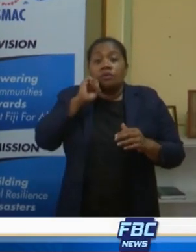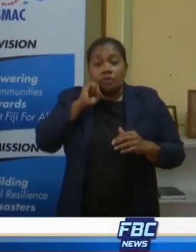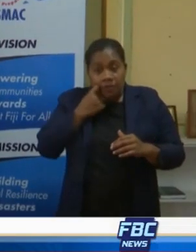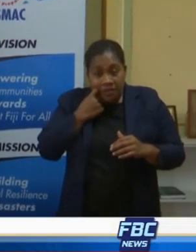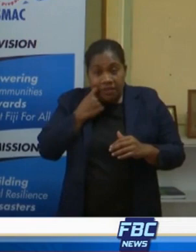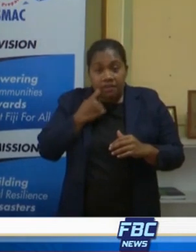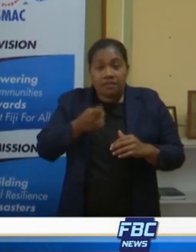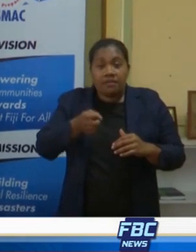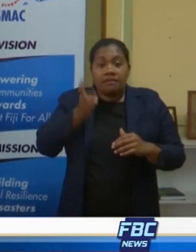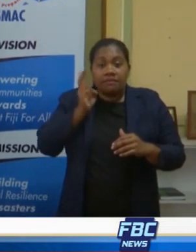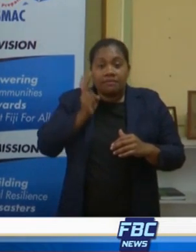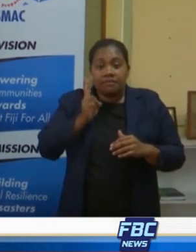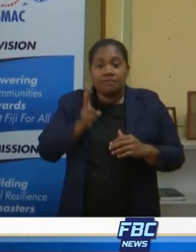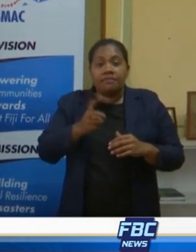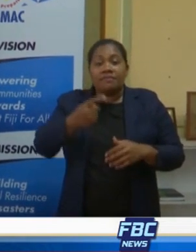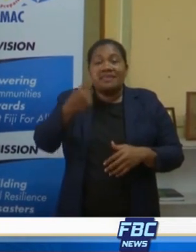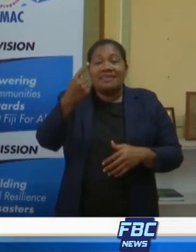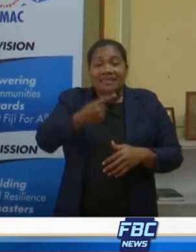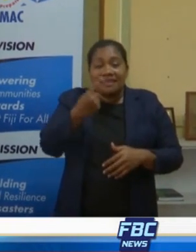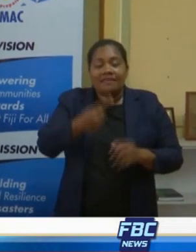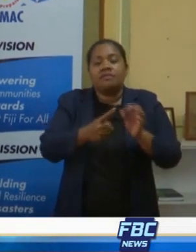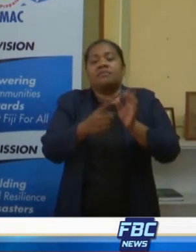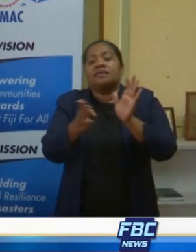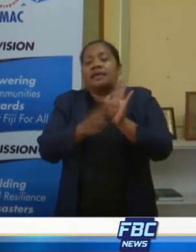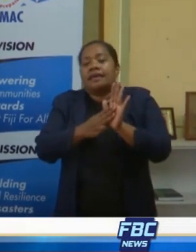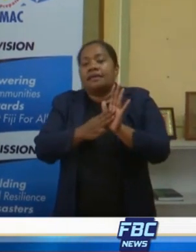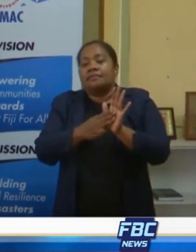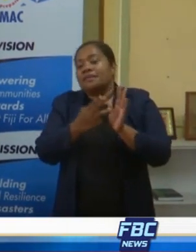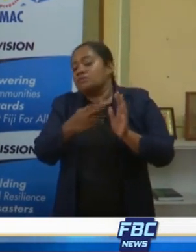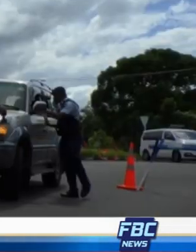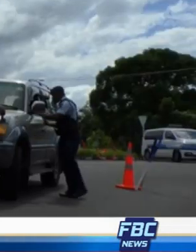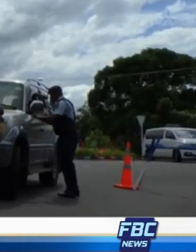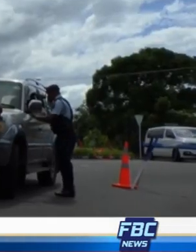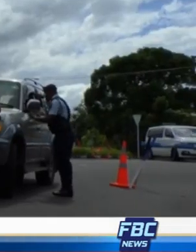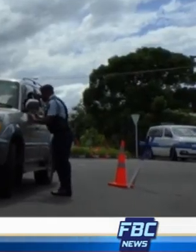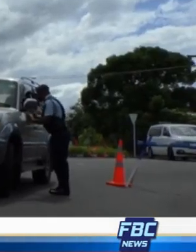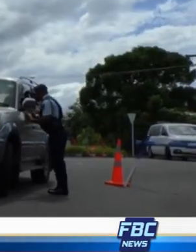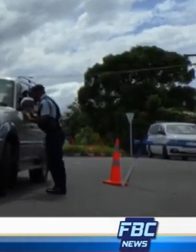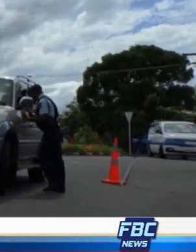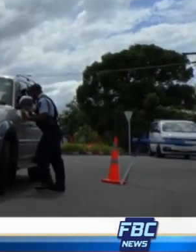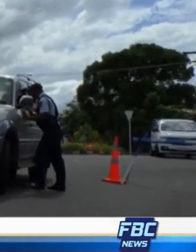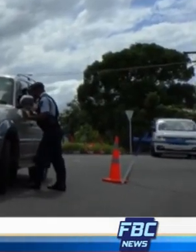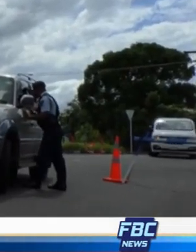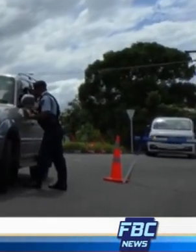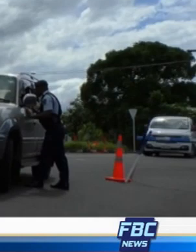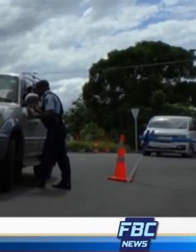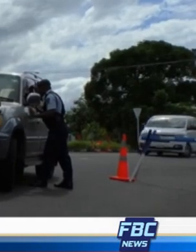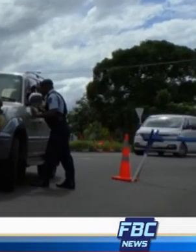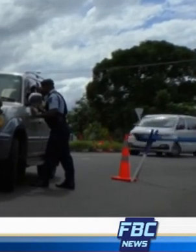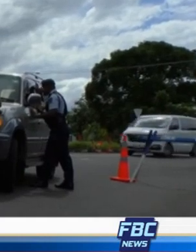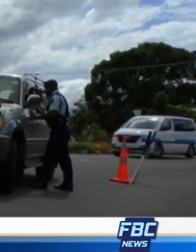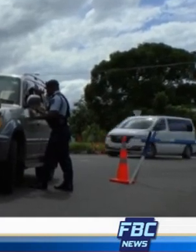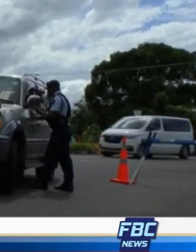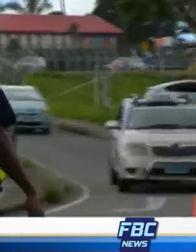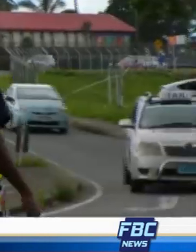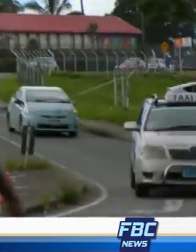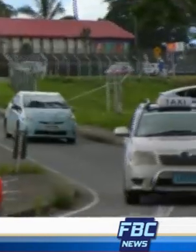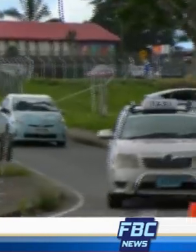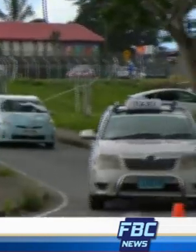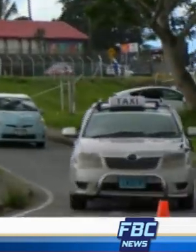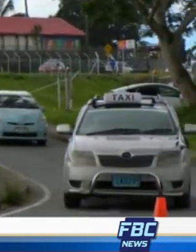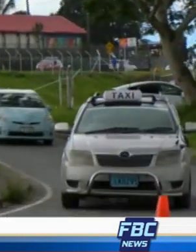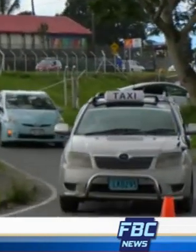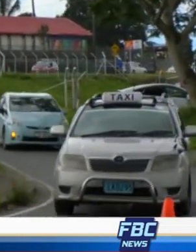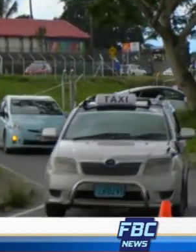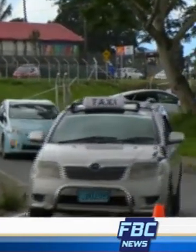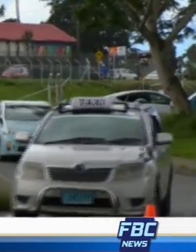29th of last month that would last the entire weekend, only to cancel them hours later. Seriratu says the NDMO and